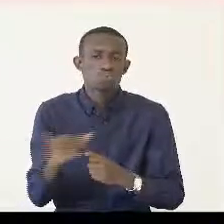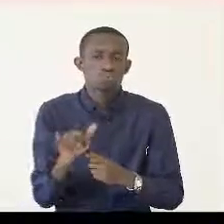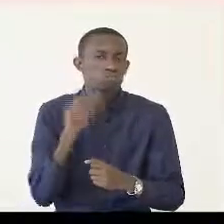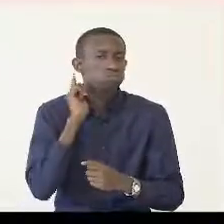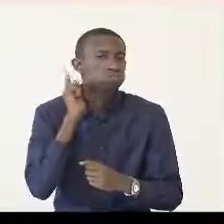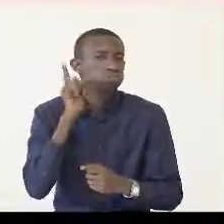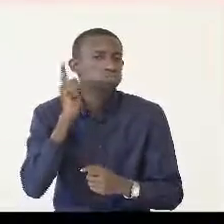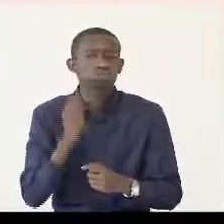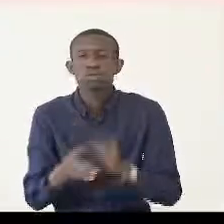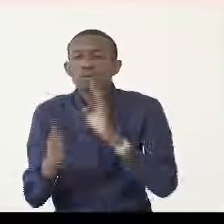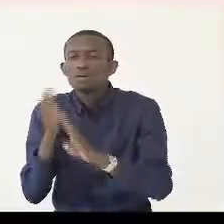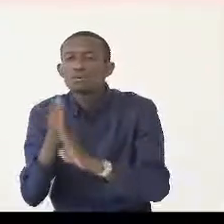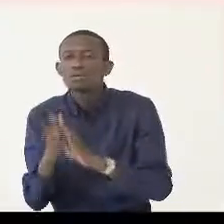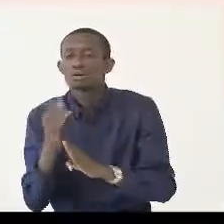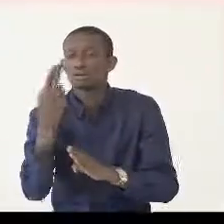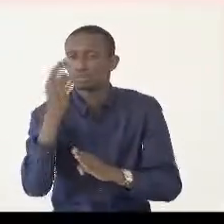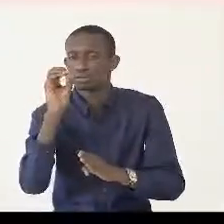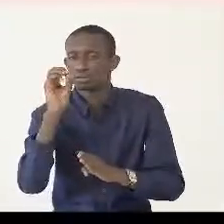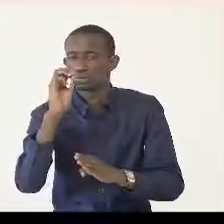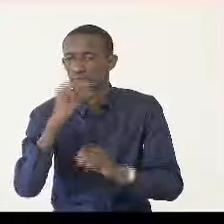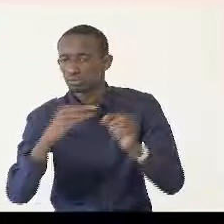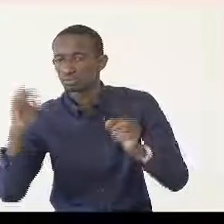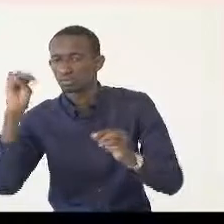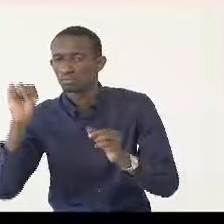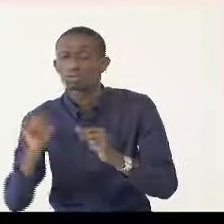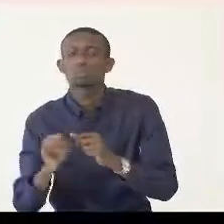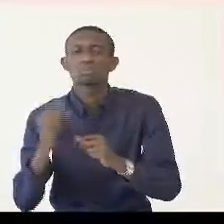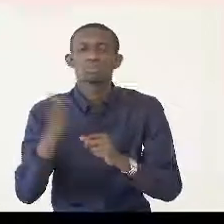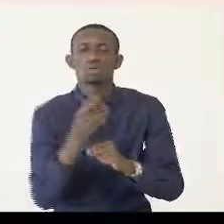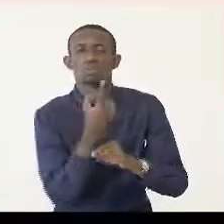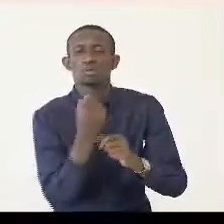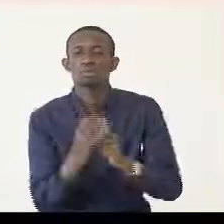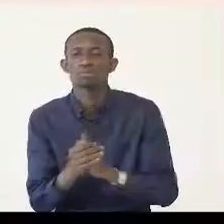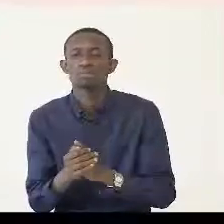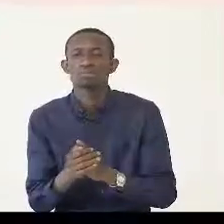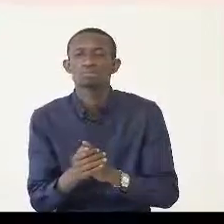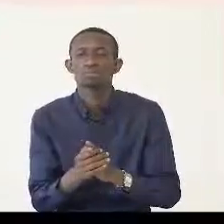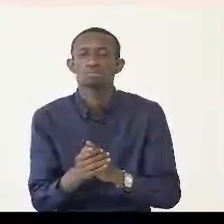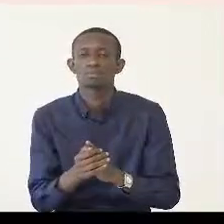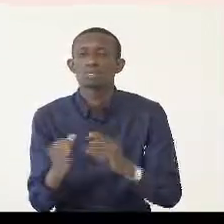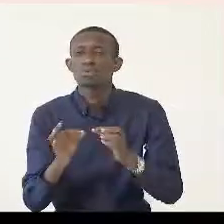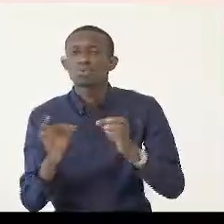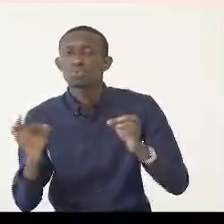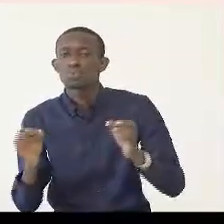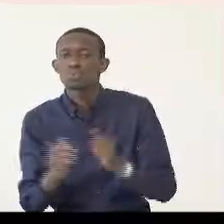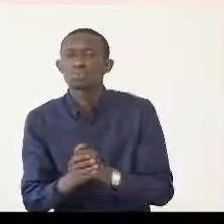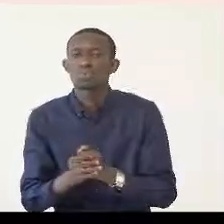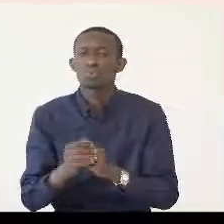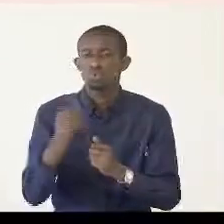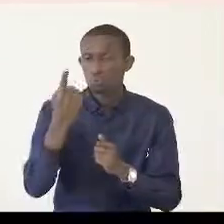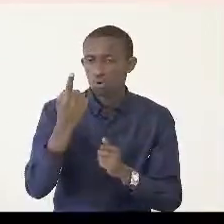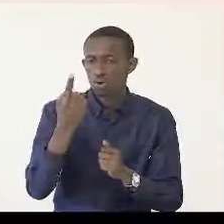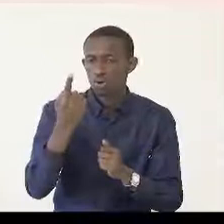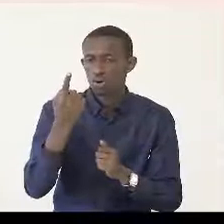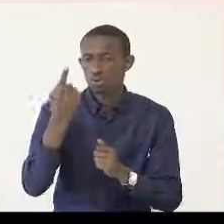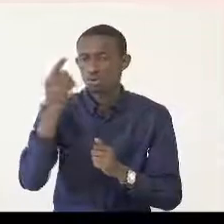meters a second. It collides inelastically with another one of 1,500 kilogram. Van